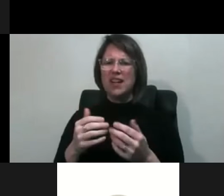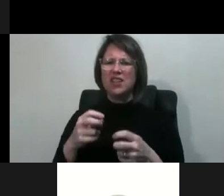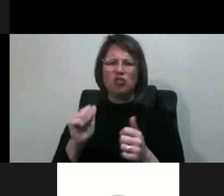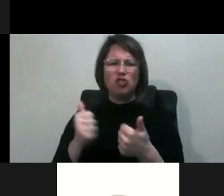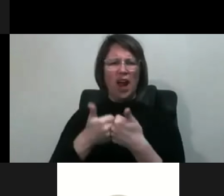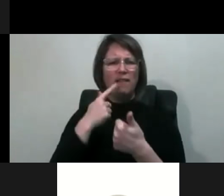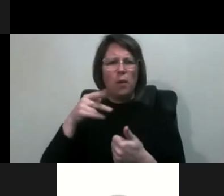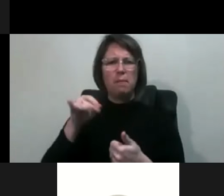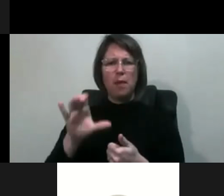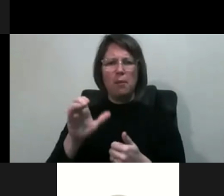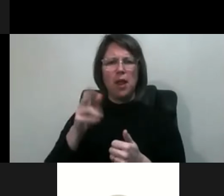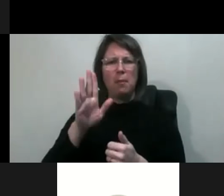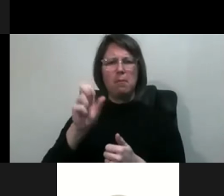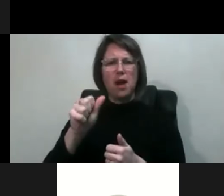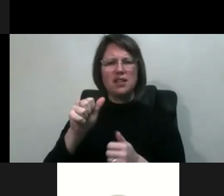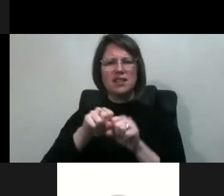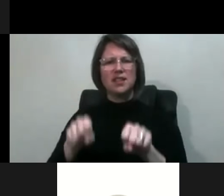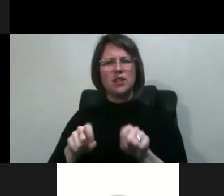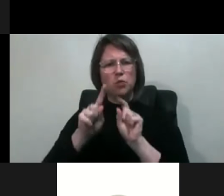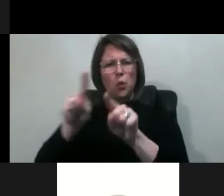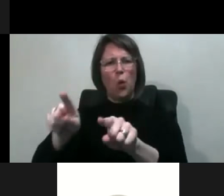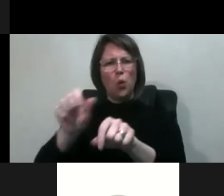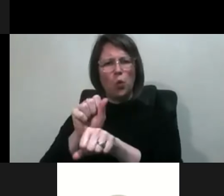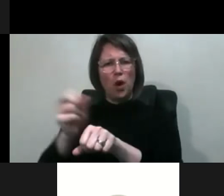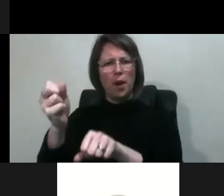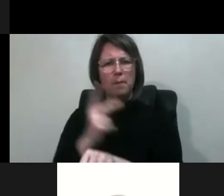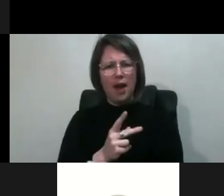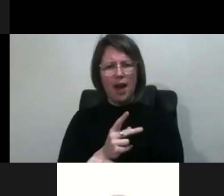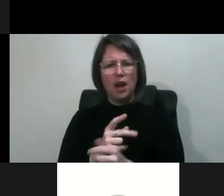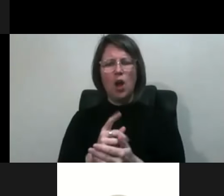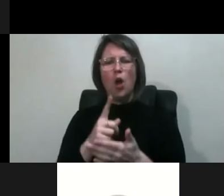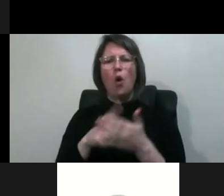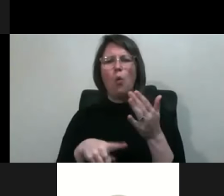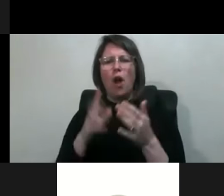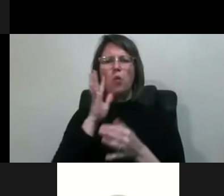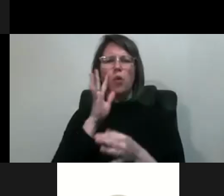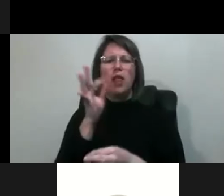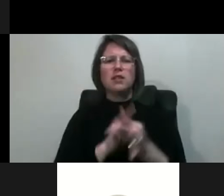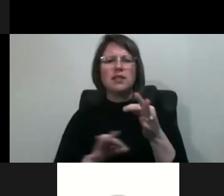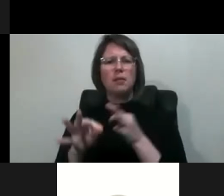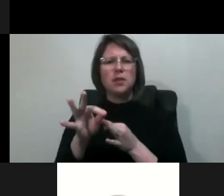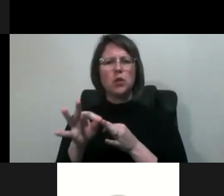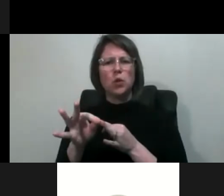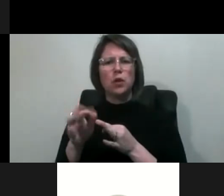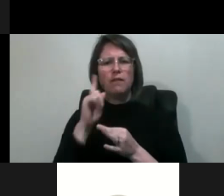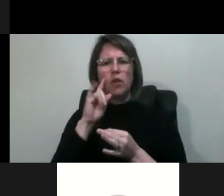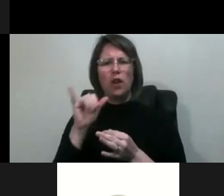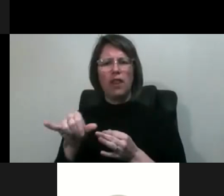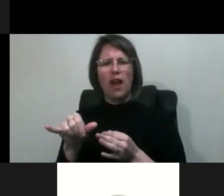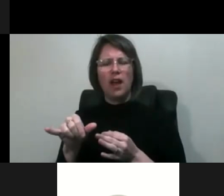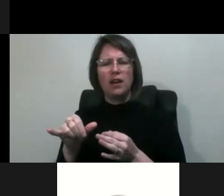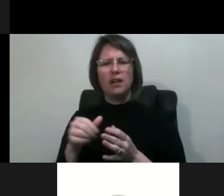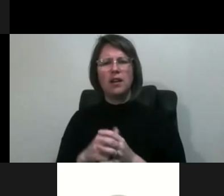system to get to work and back home. What replacement services are going to be substituted in place of this reduction in